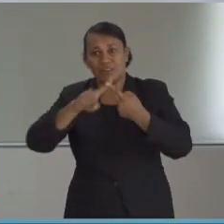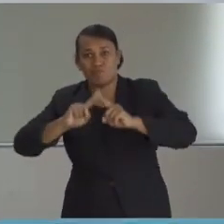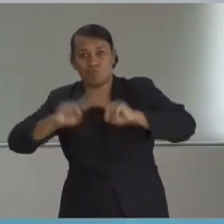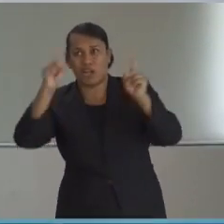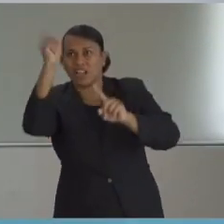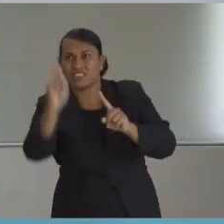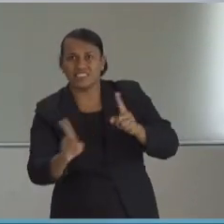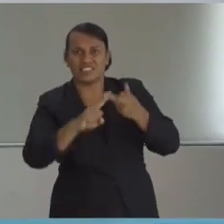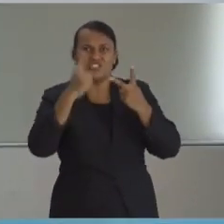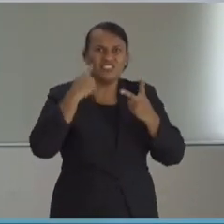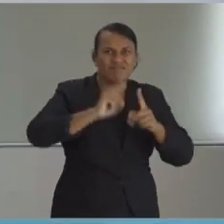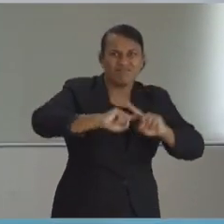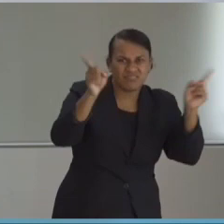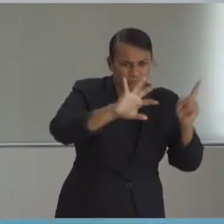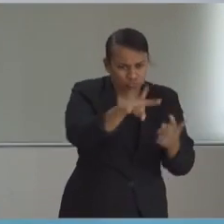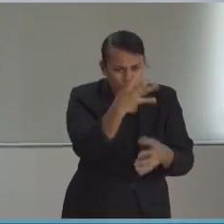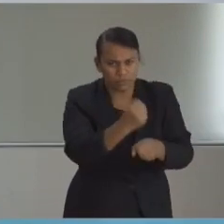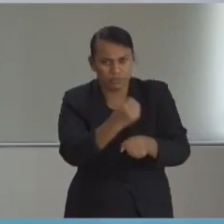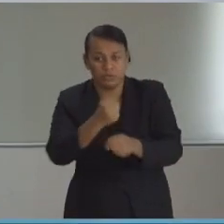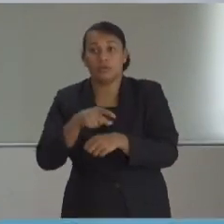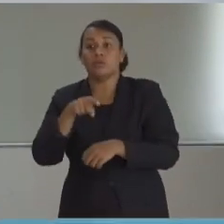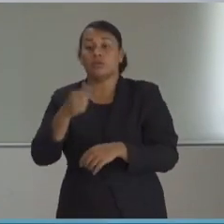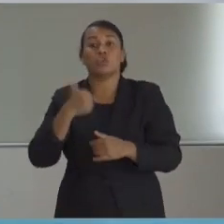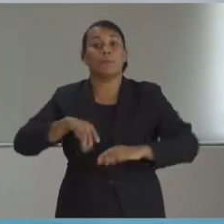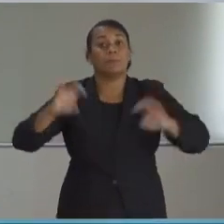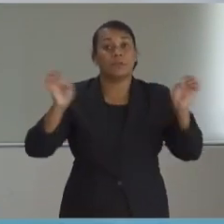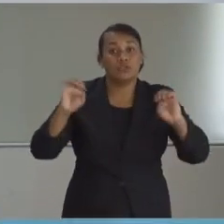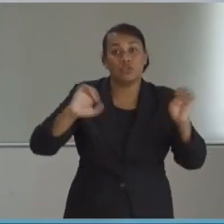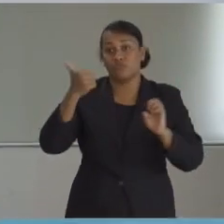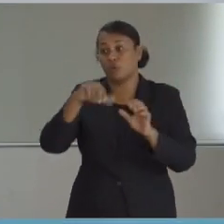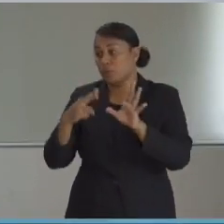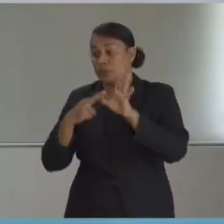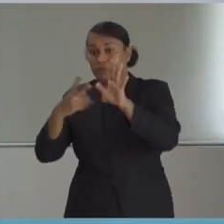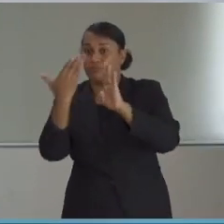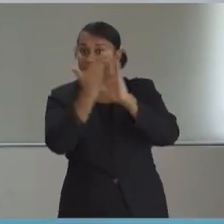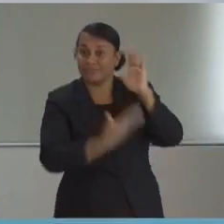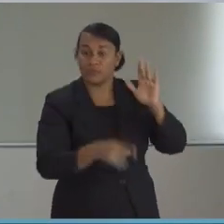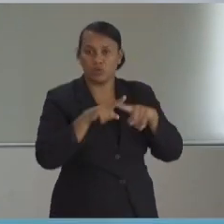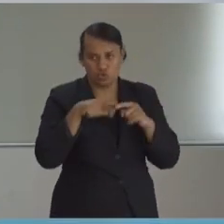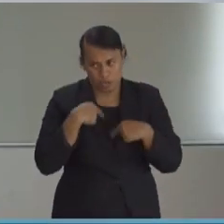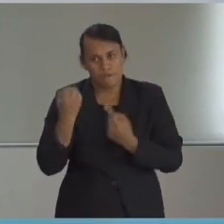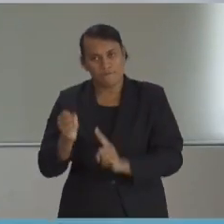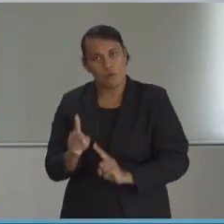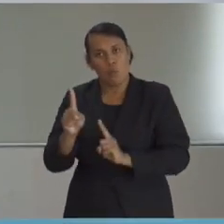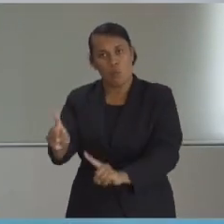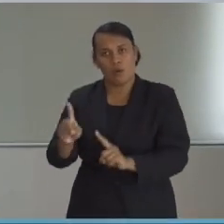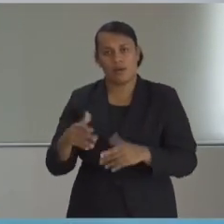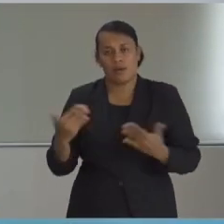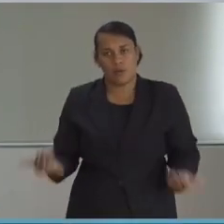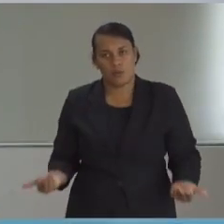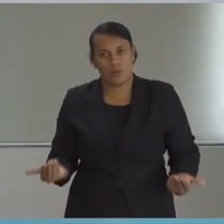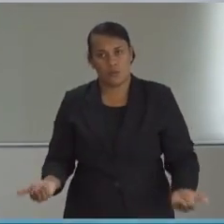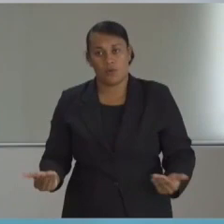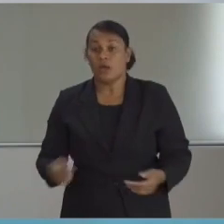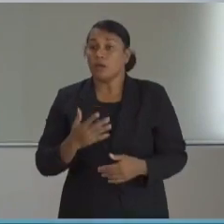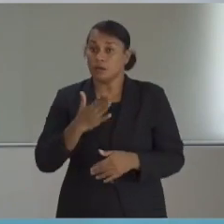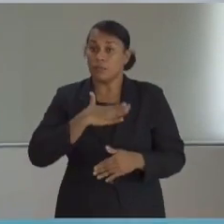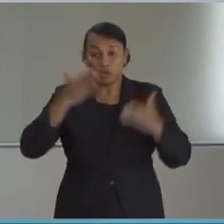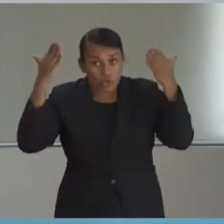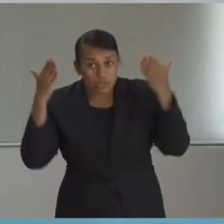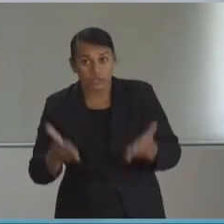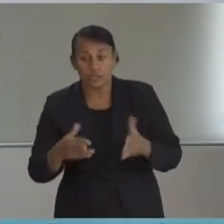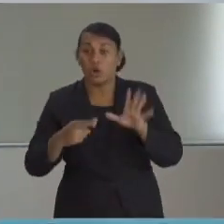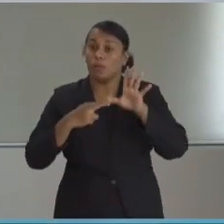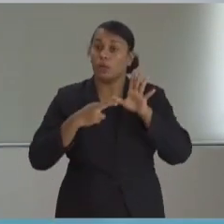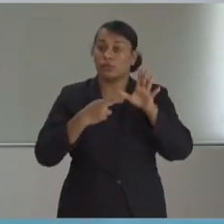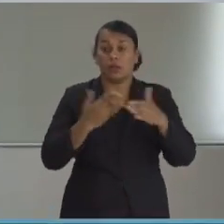our emergency response. And of course, let me just focus on the response phase now. As I've stated,